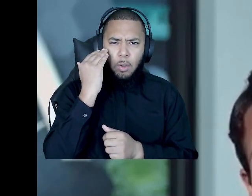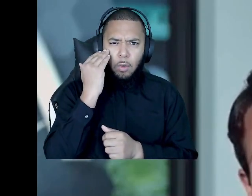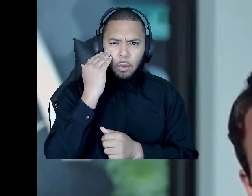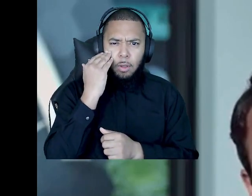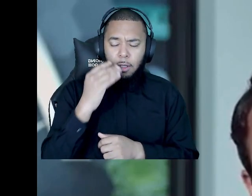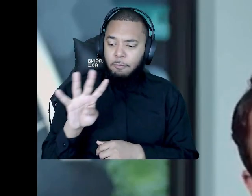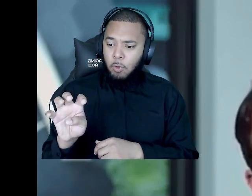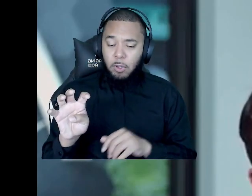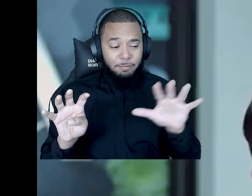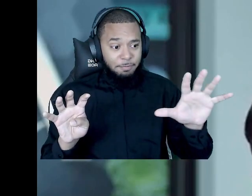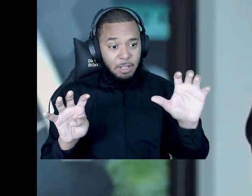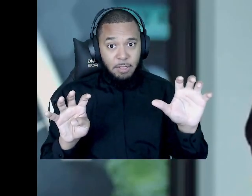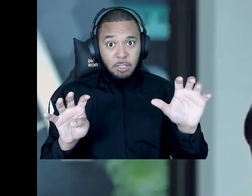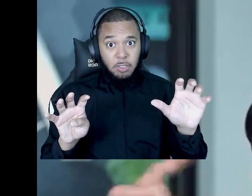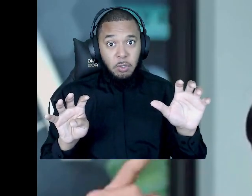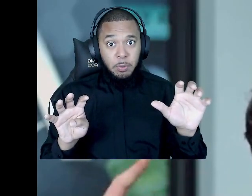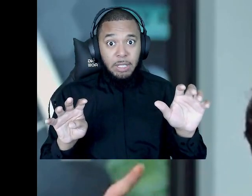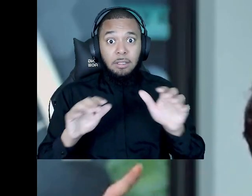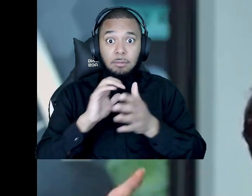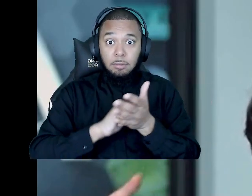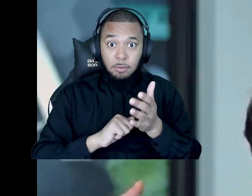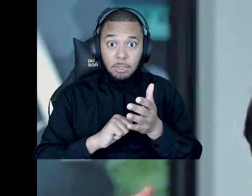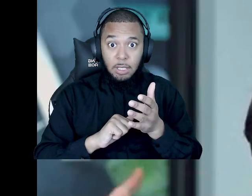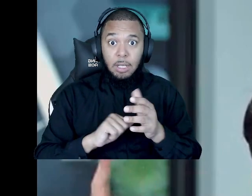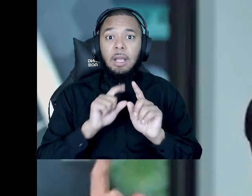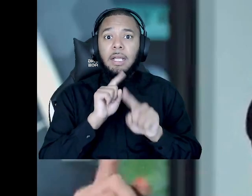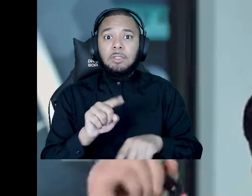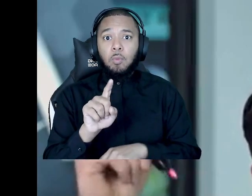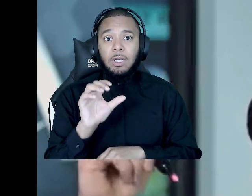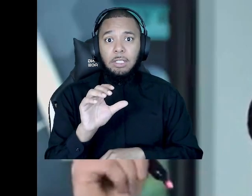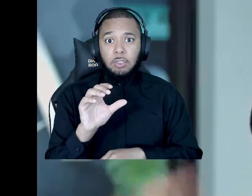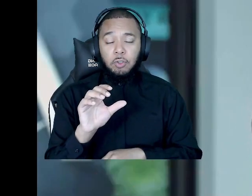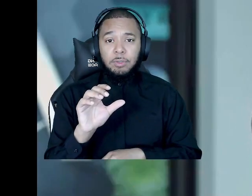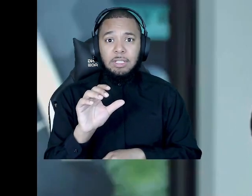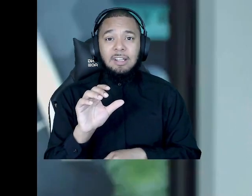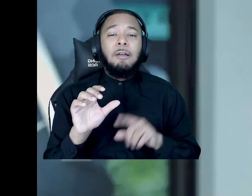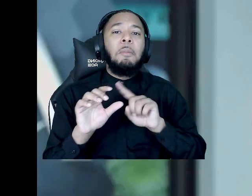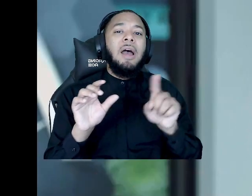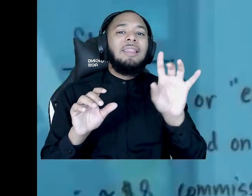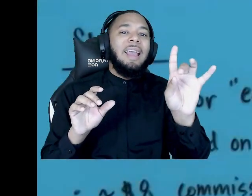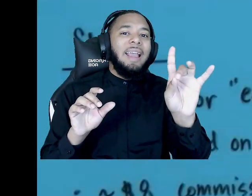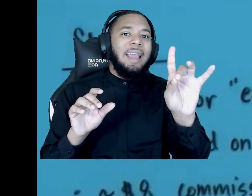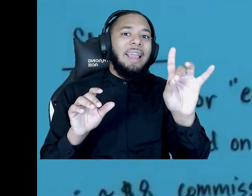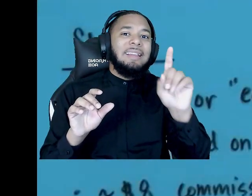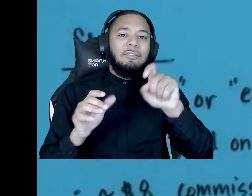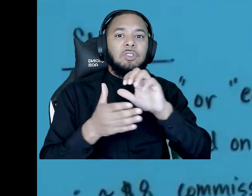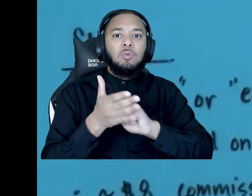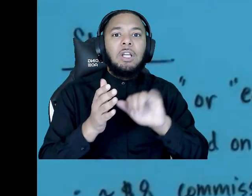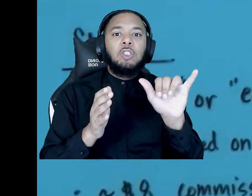of 100, but I have to factor in that $8 commission, which reduces the 100 to 92.